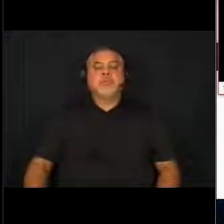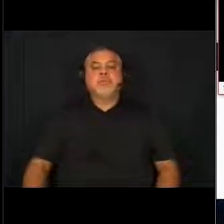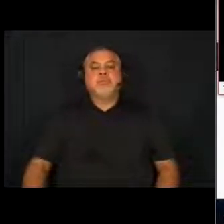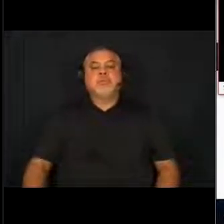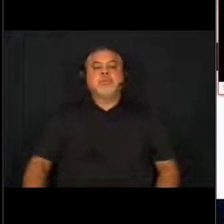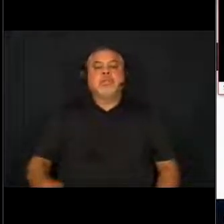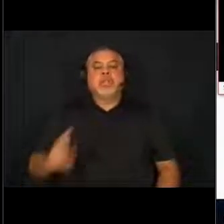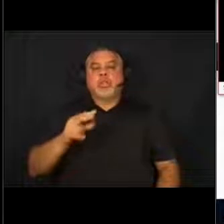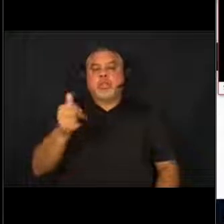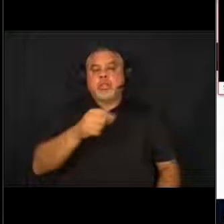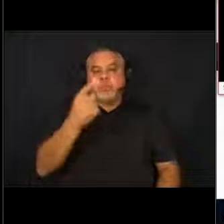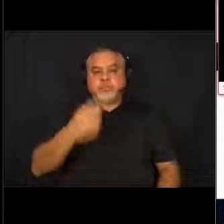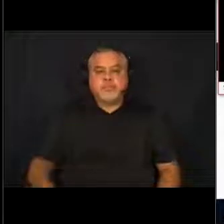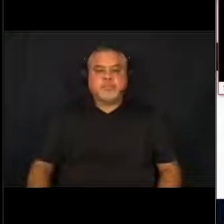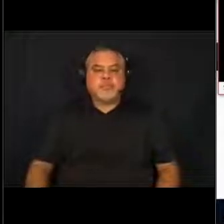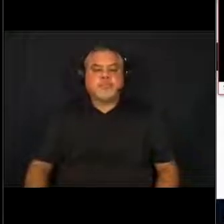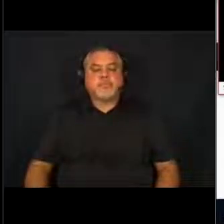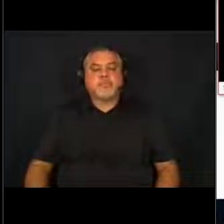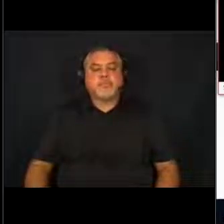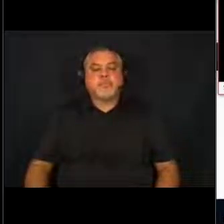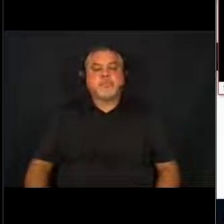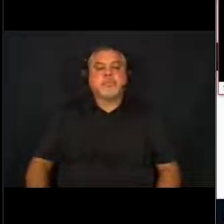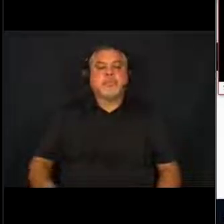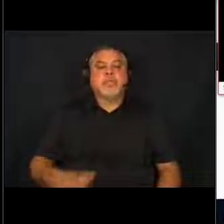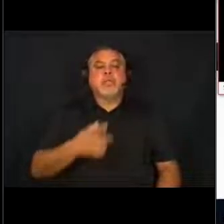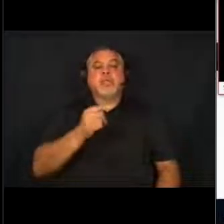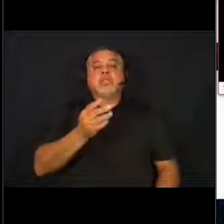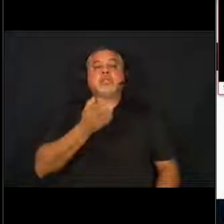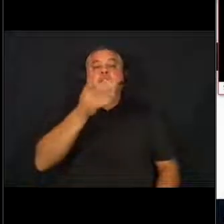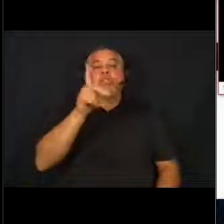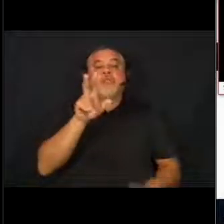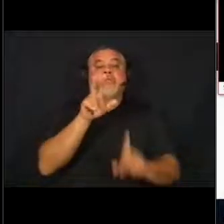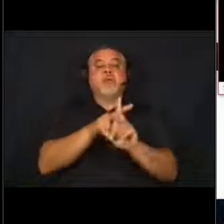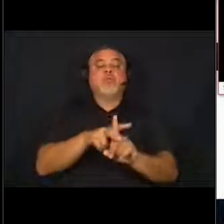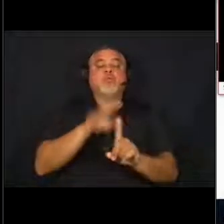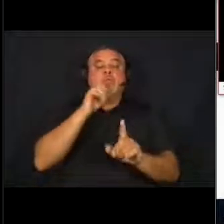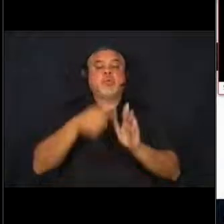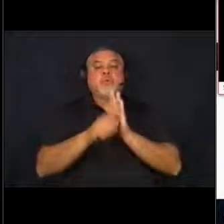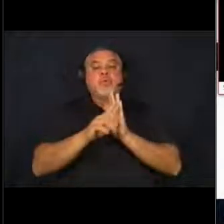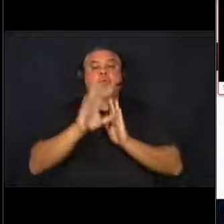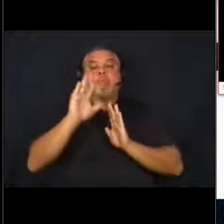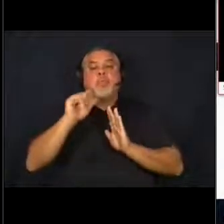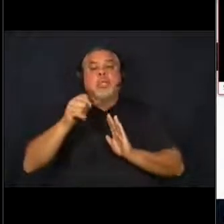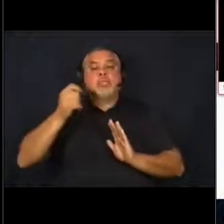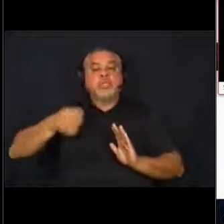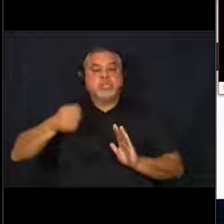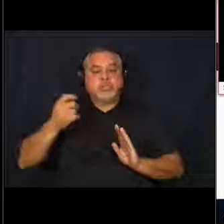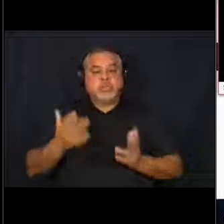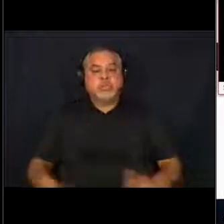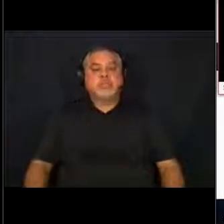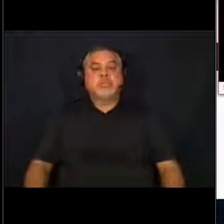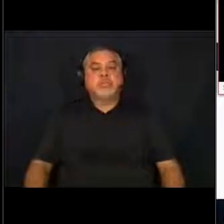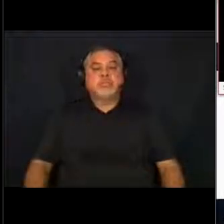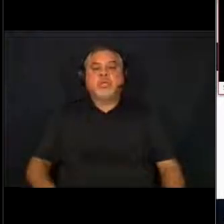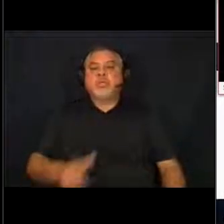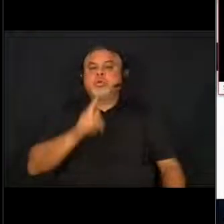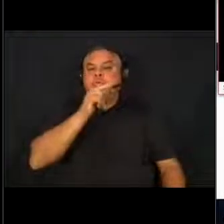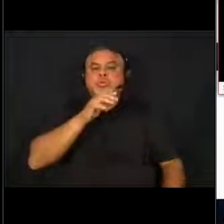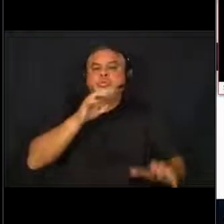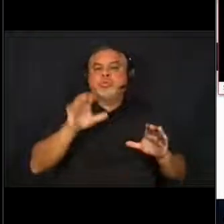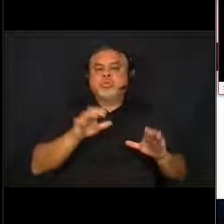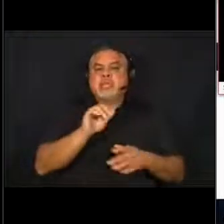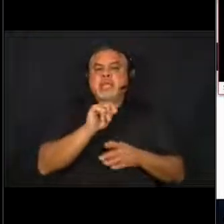one more. The submission you filed will be reviewed by the judges. Well, who's doing the action